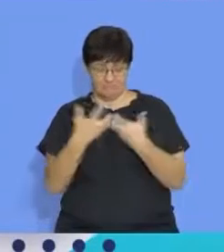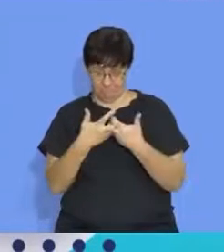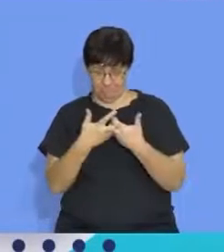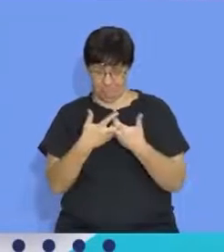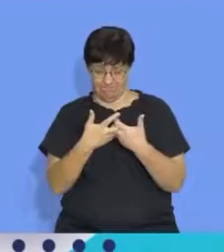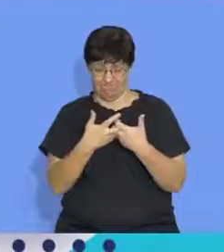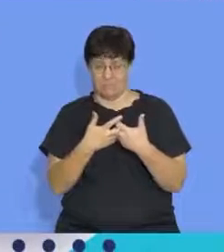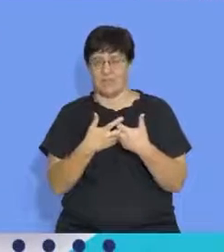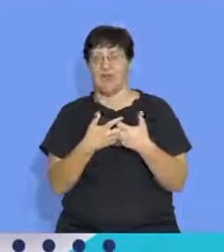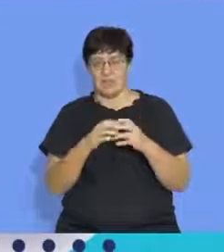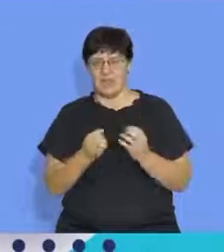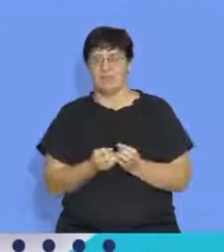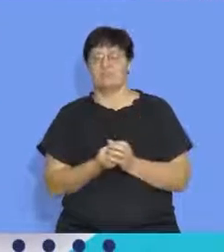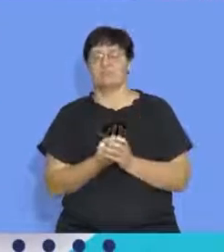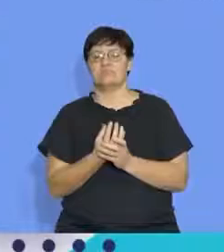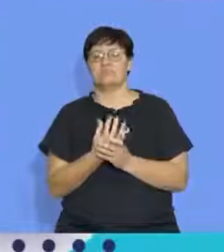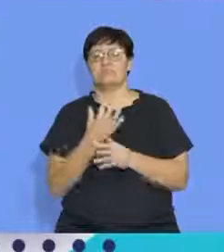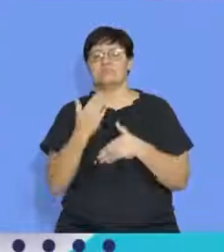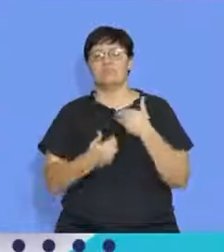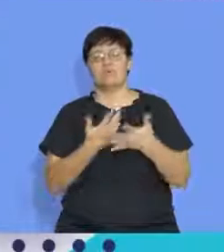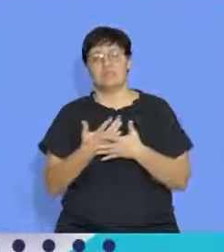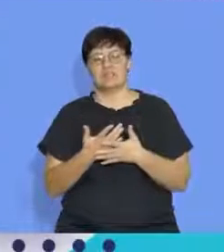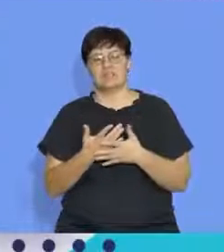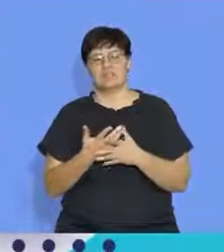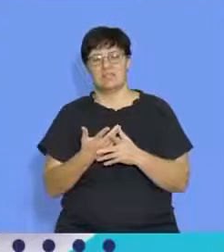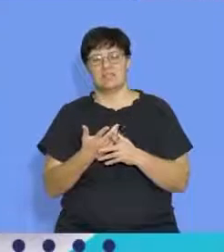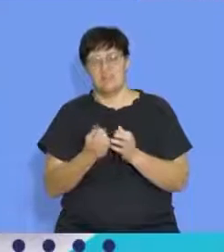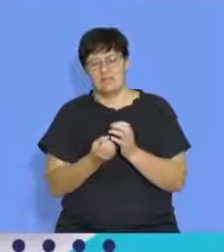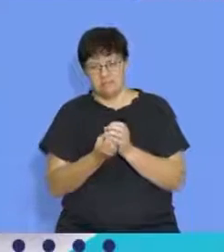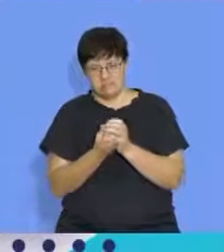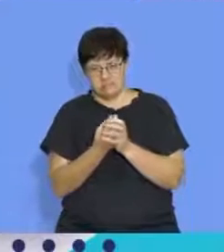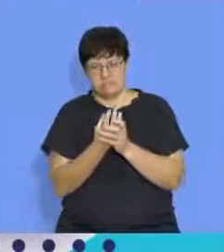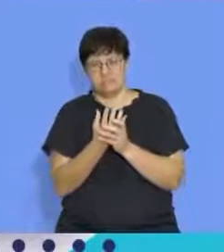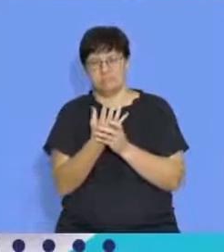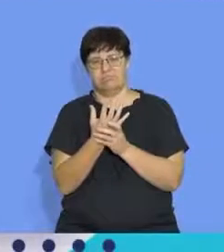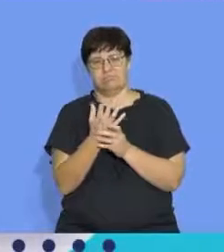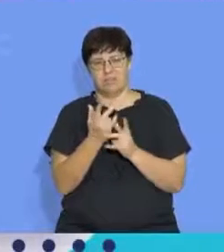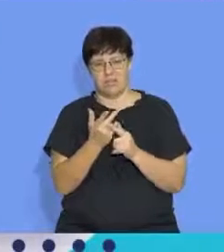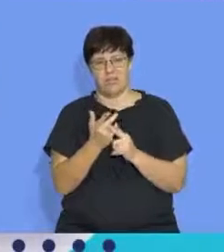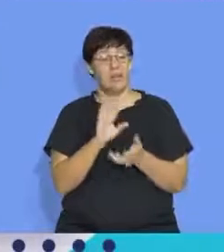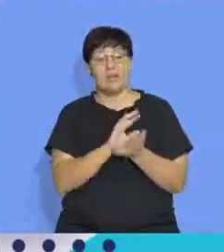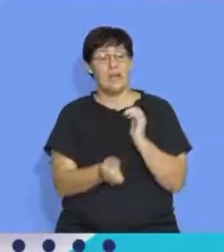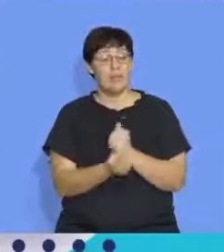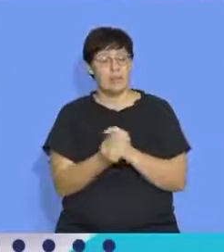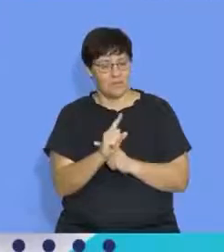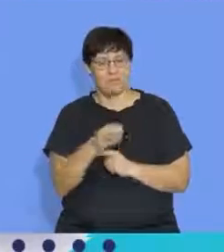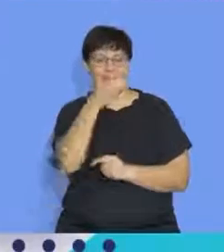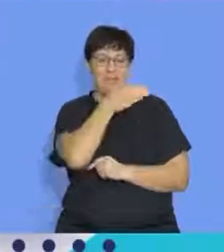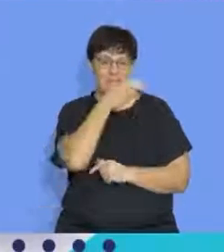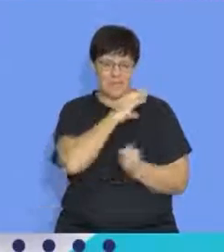and a natural process that yeast fermentation occurs, And what is the result? Alcohol,